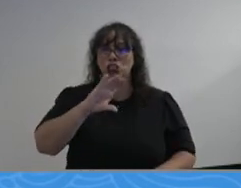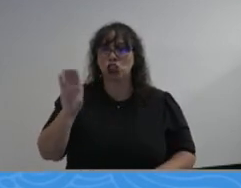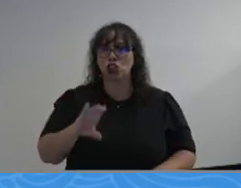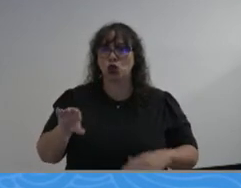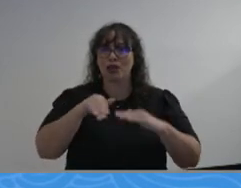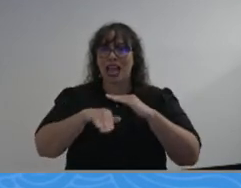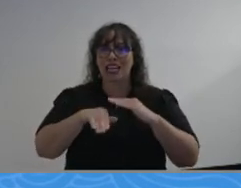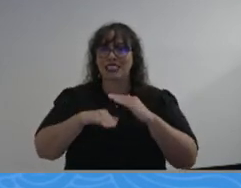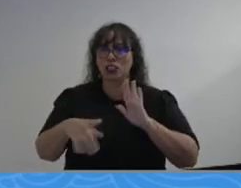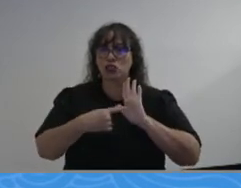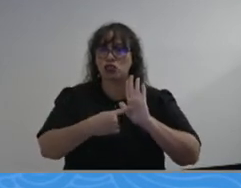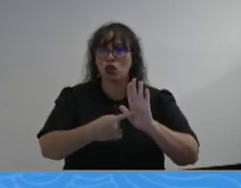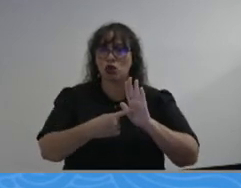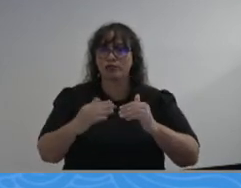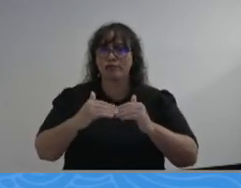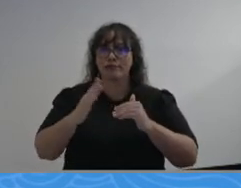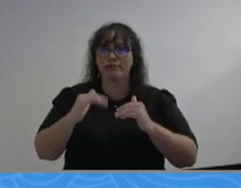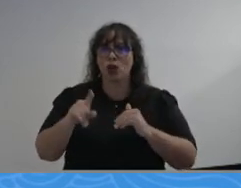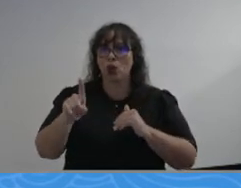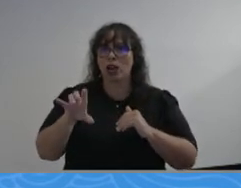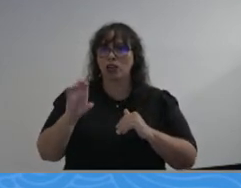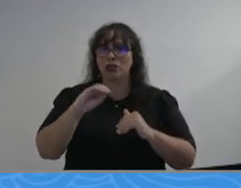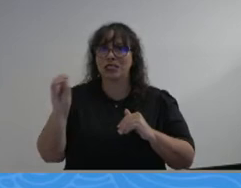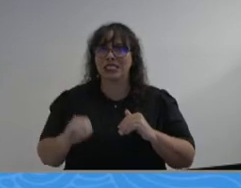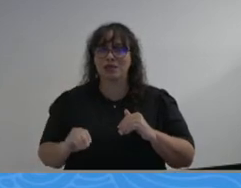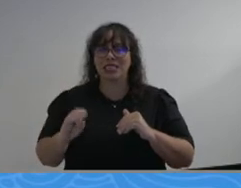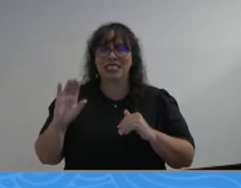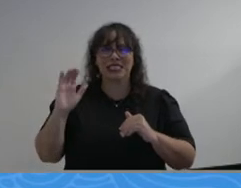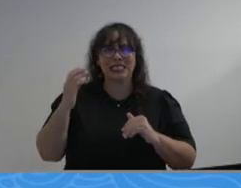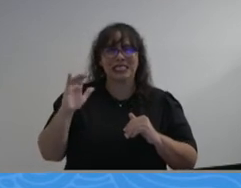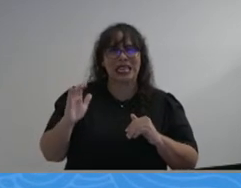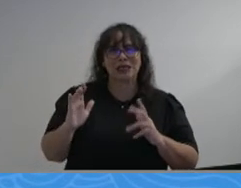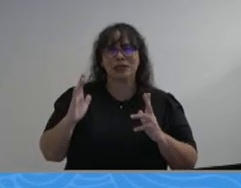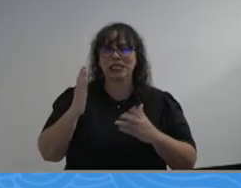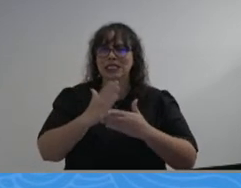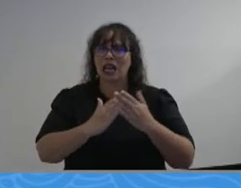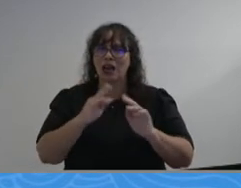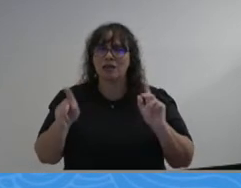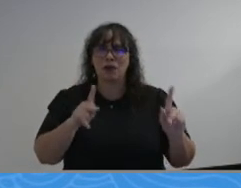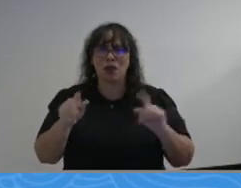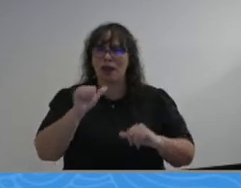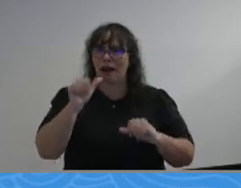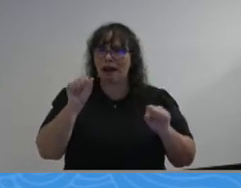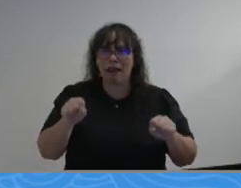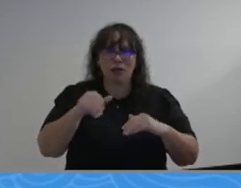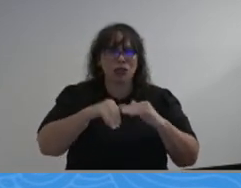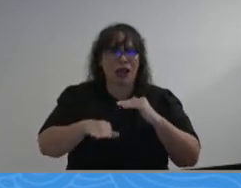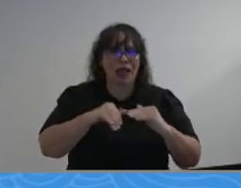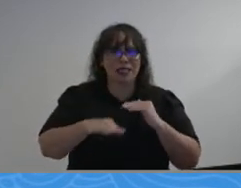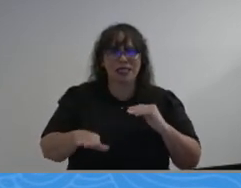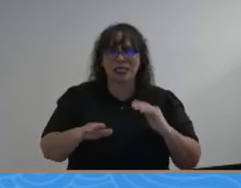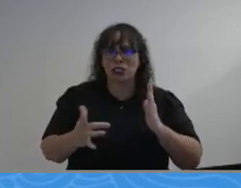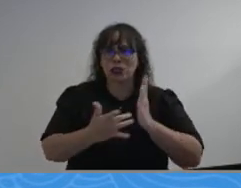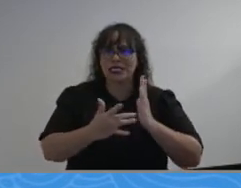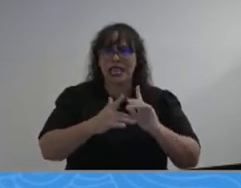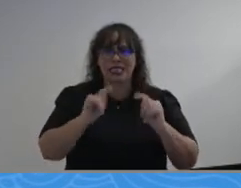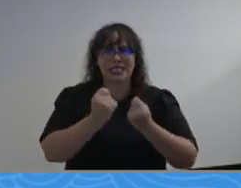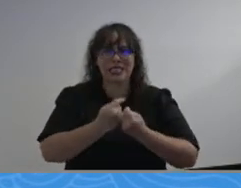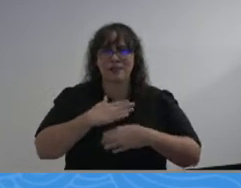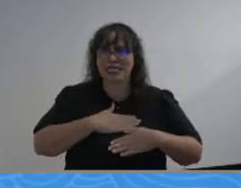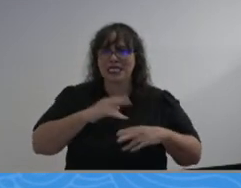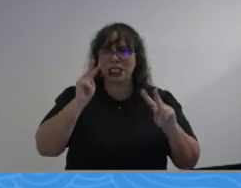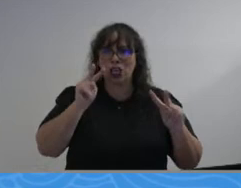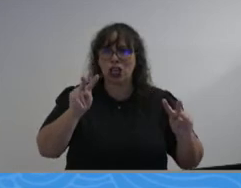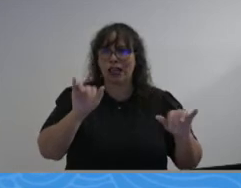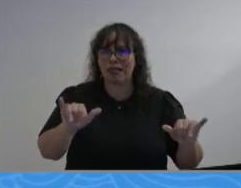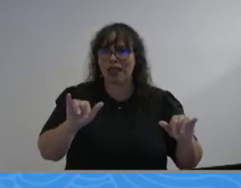access because it shows that we have 100 participants and it seems as if some people are unable to access. So can our tech team please take a look at